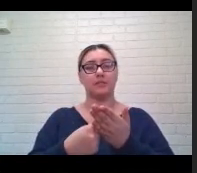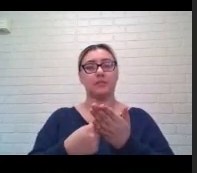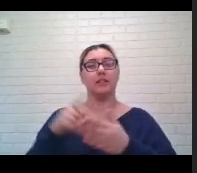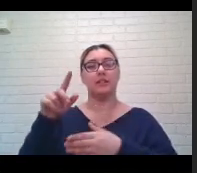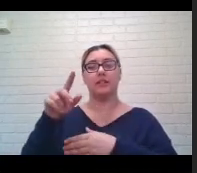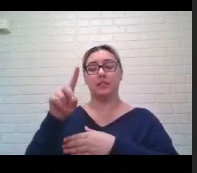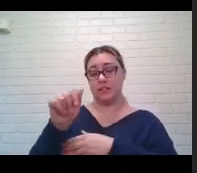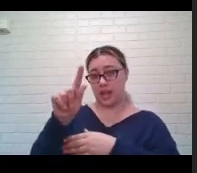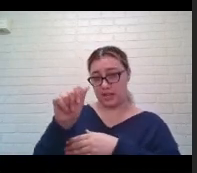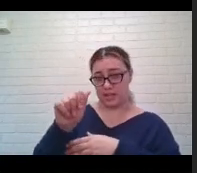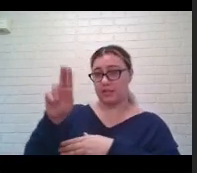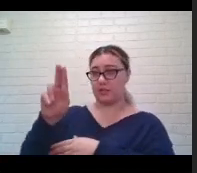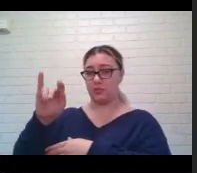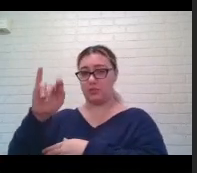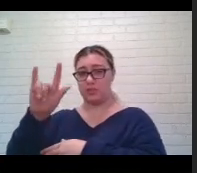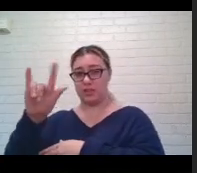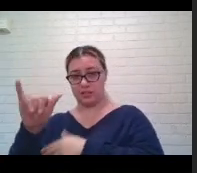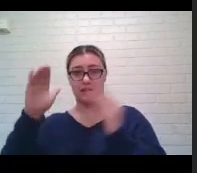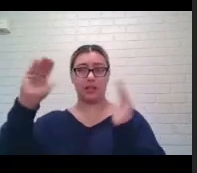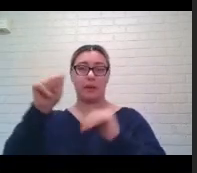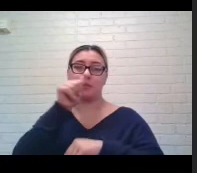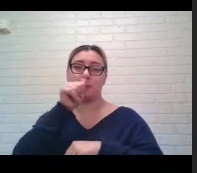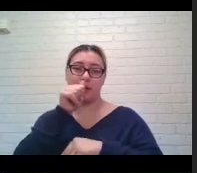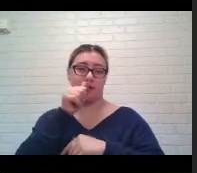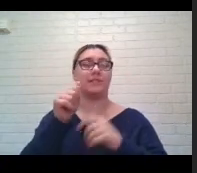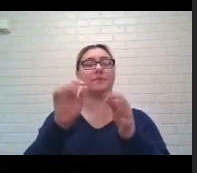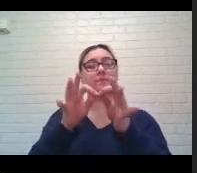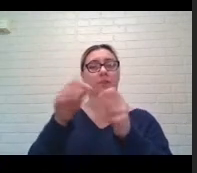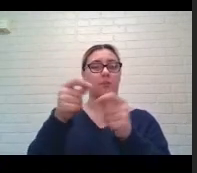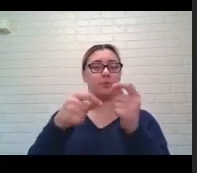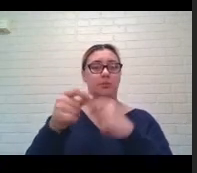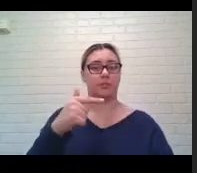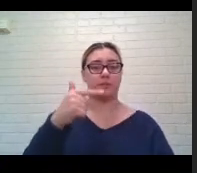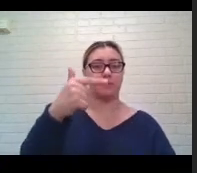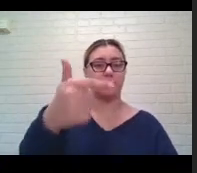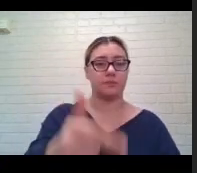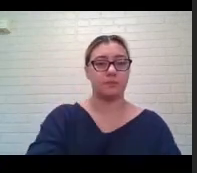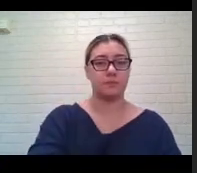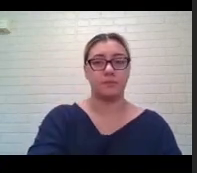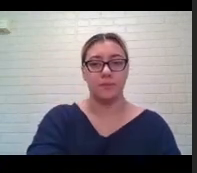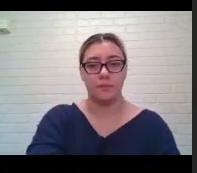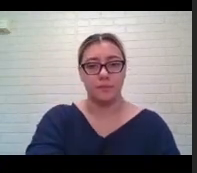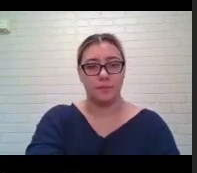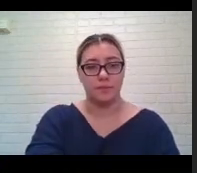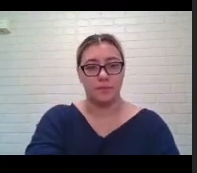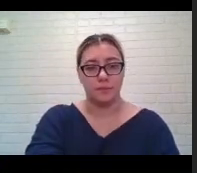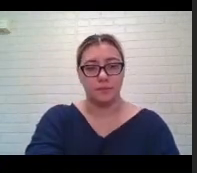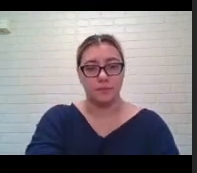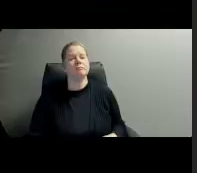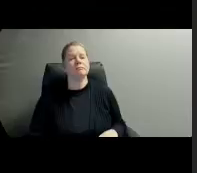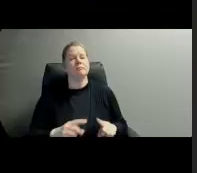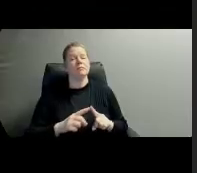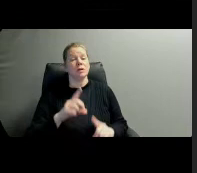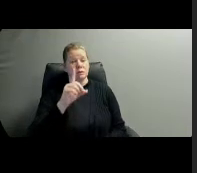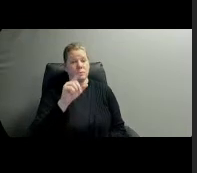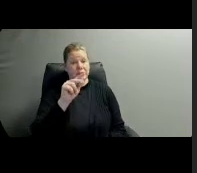right? Data utility is a very simple concept that garbage in, garbage out, right? The better data you have, the more data